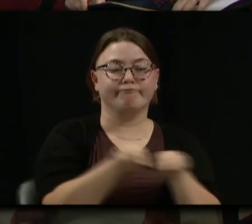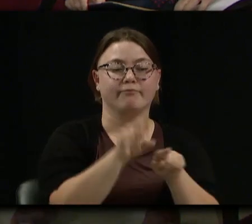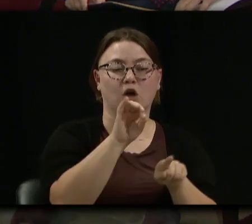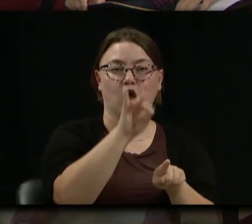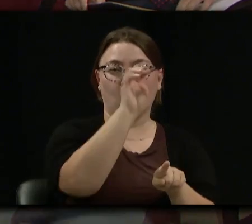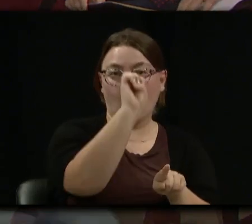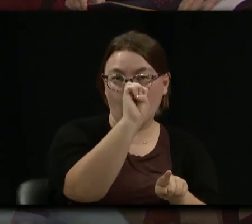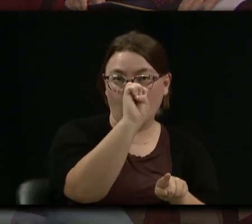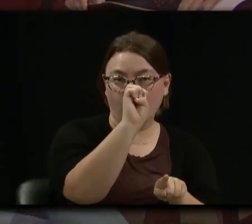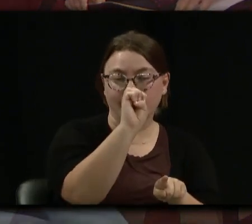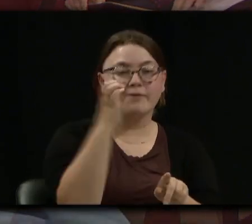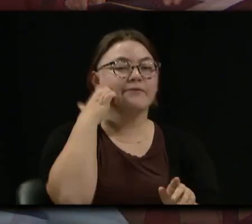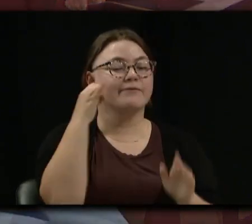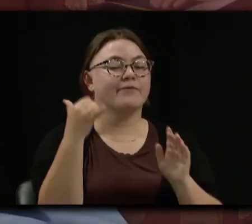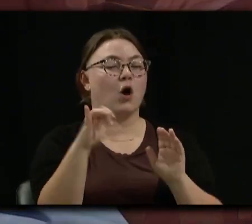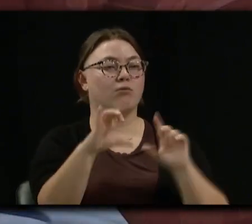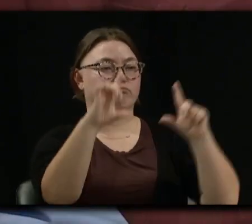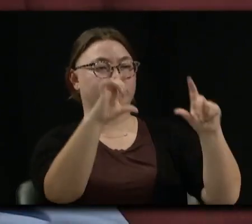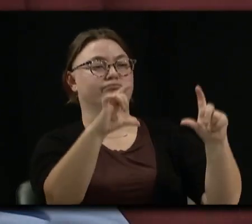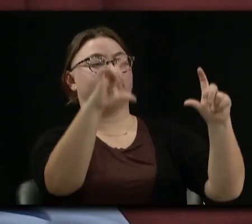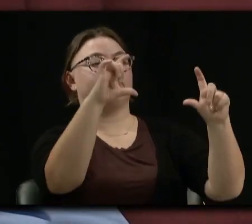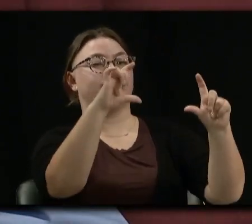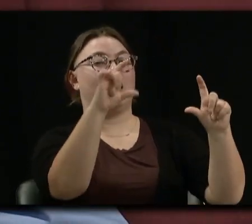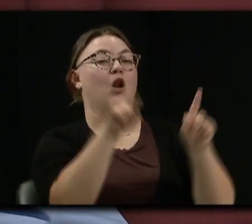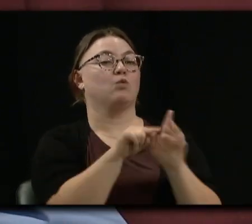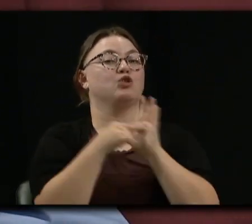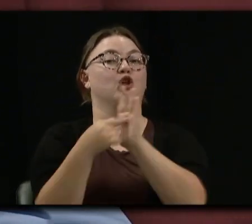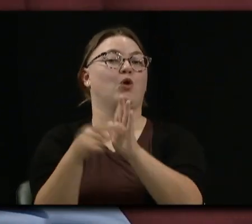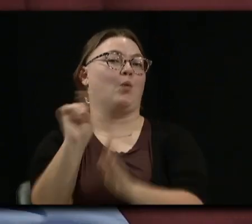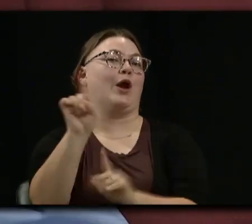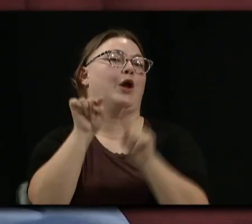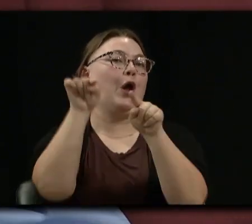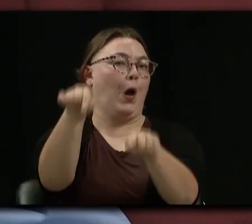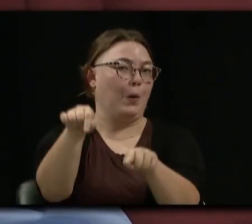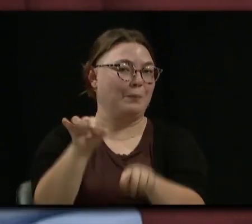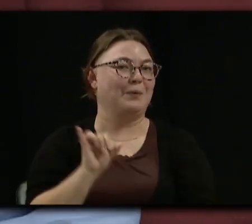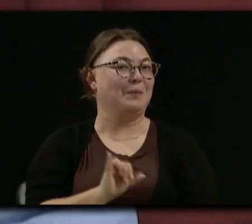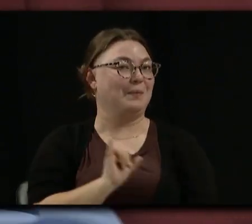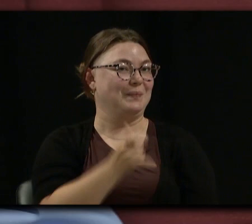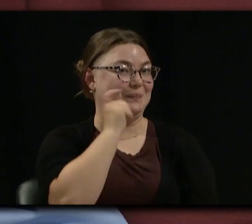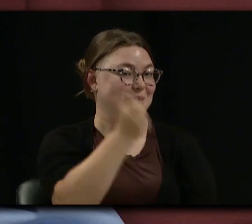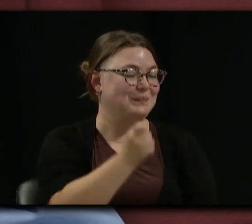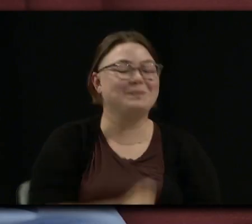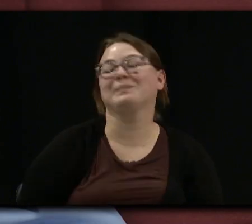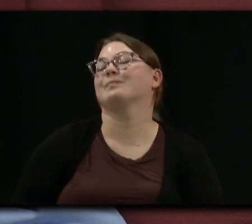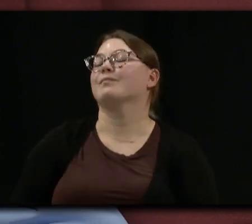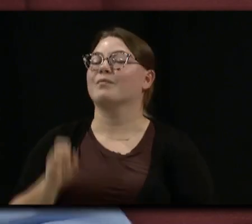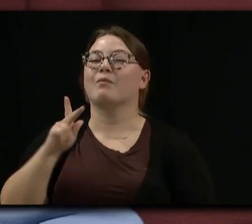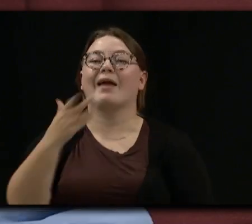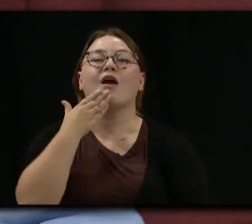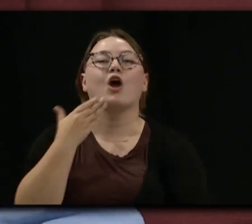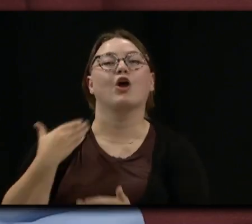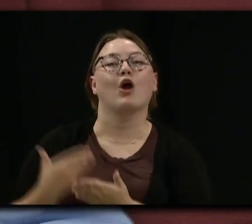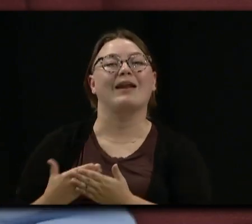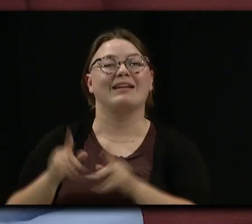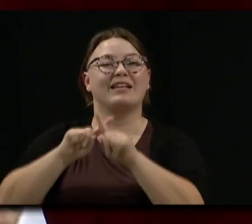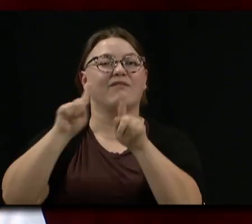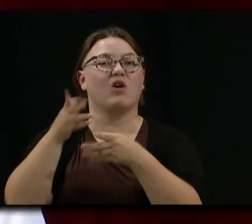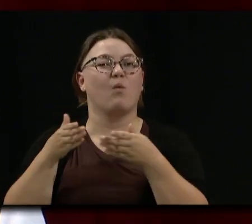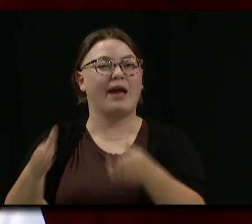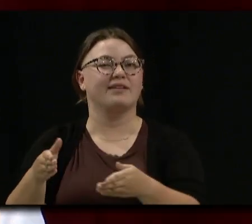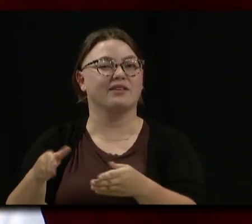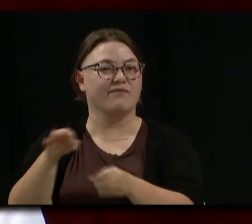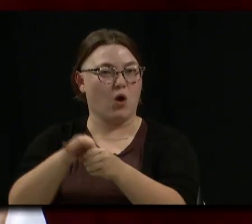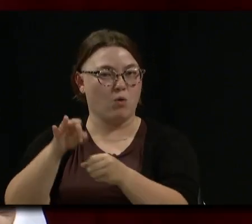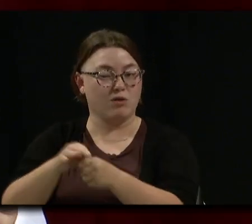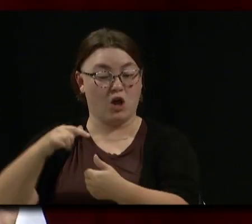the directions right to your polling location. Okay. So, good chance for us to remember there are different ways that a person can vote. So we can vote